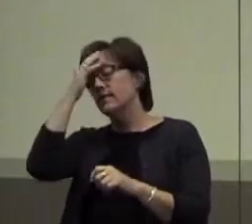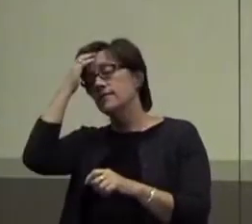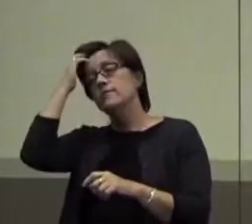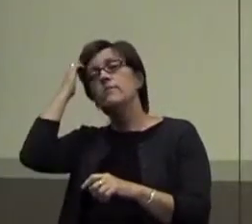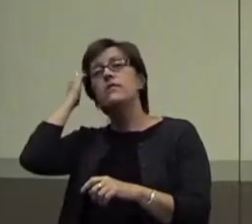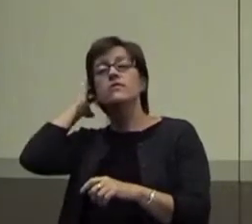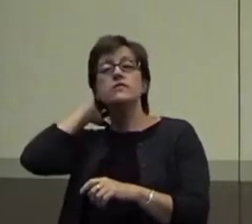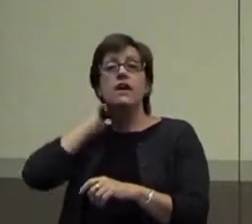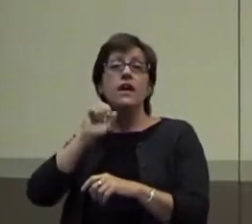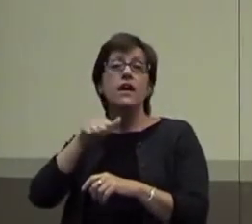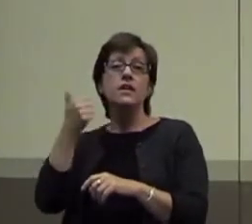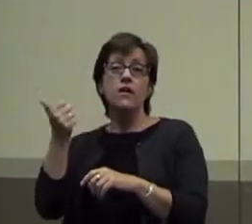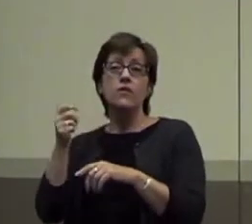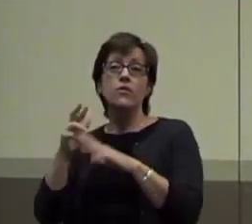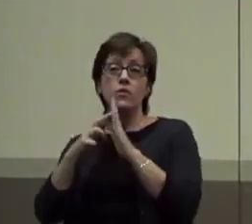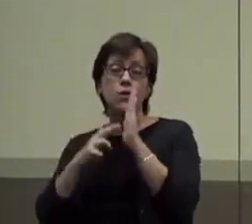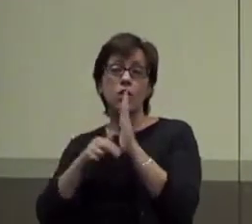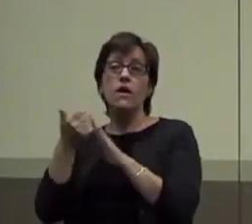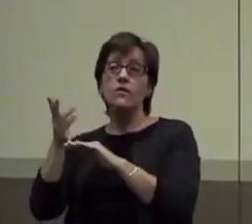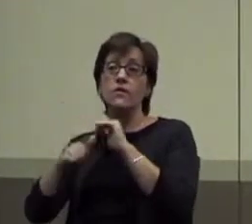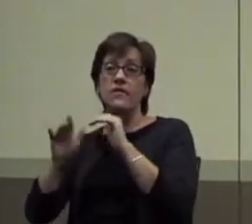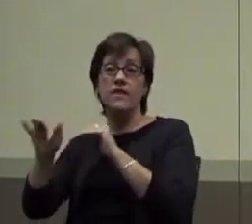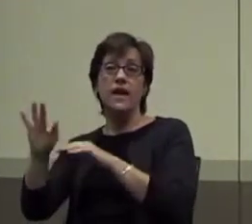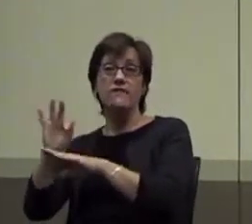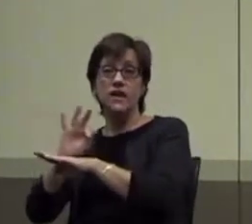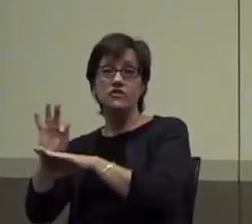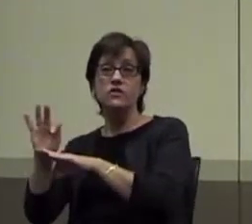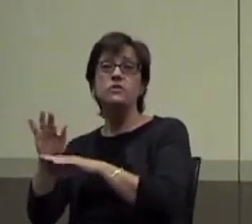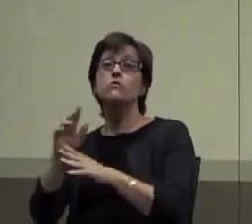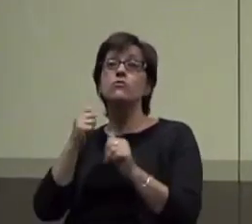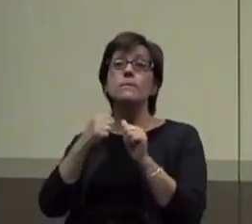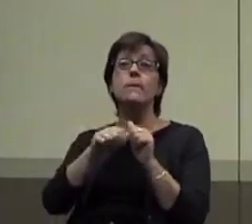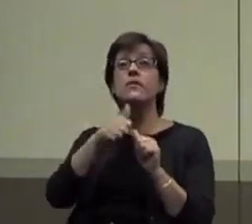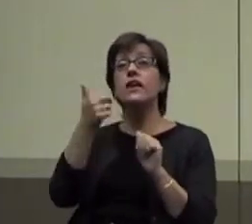besides the function that apply. Remember what those other rules were?